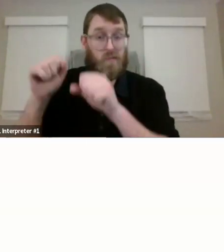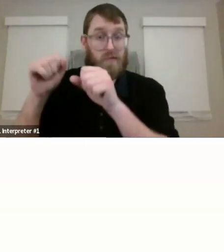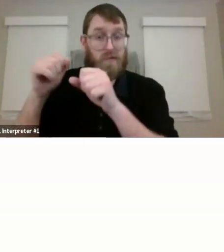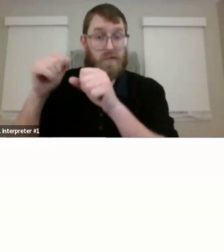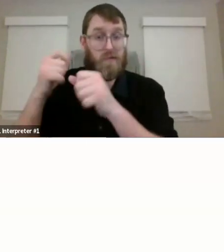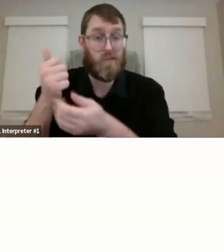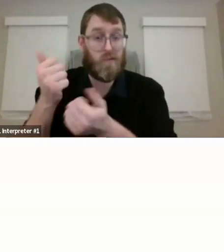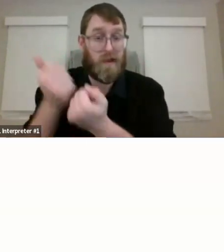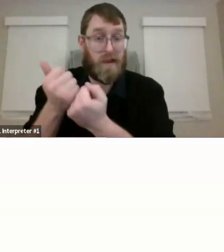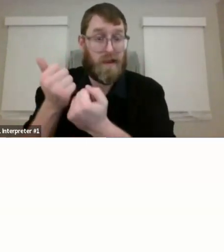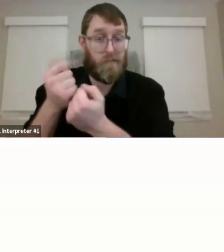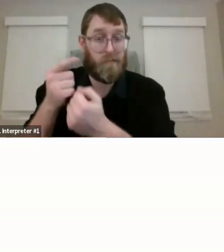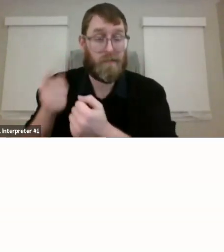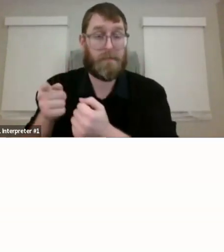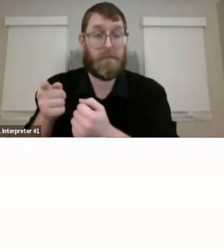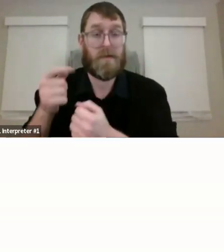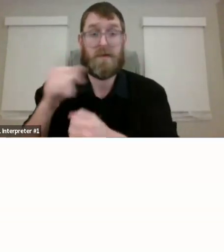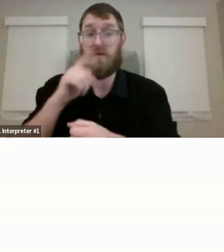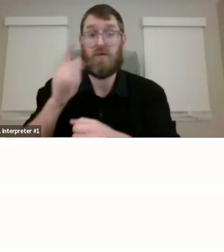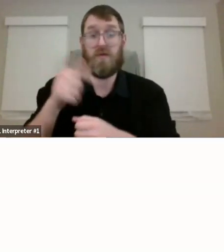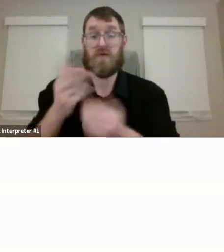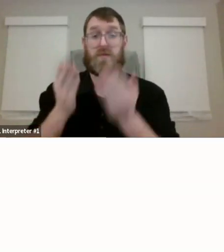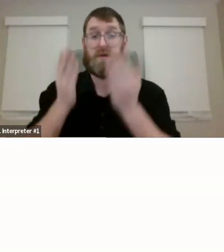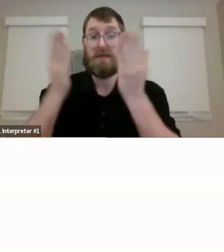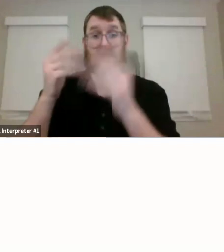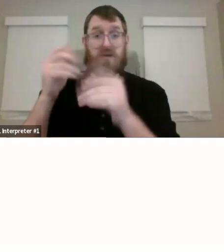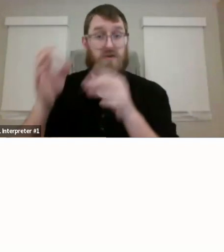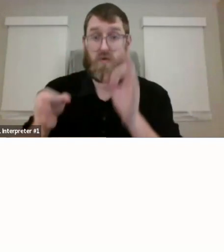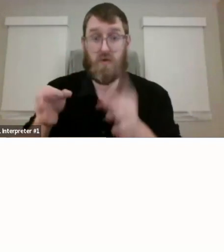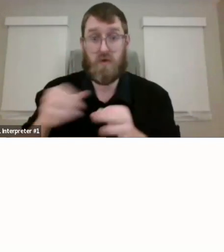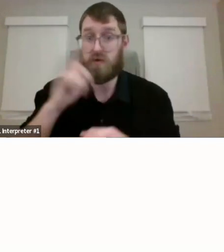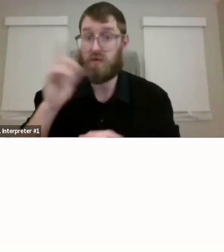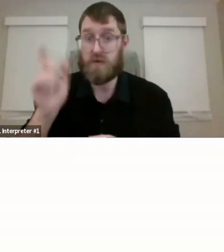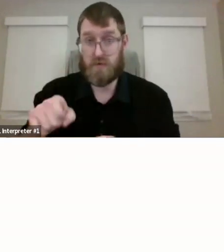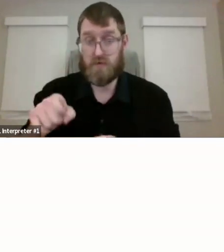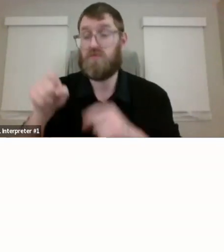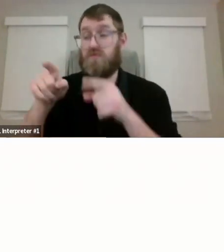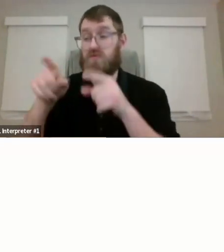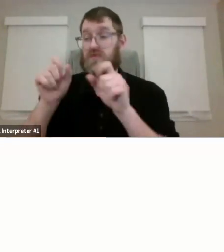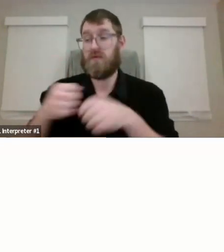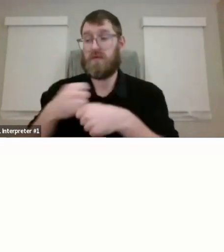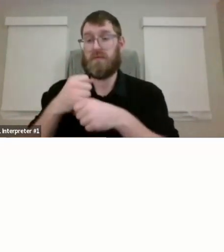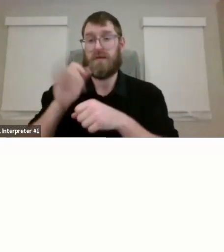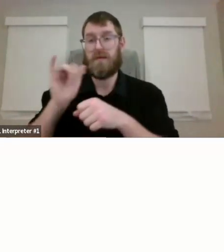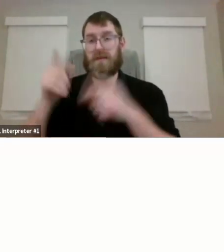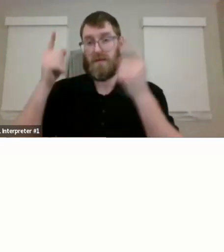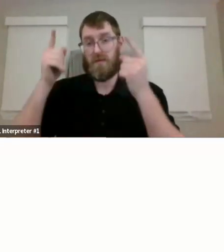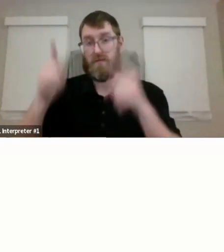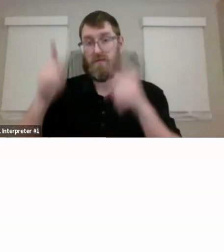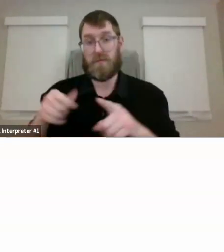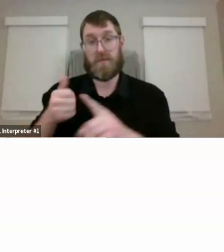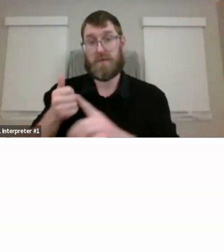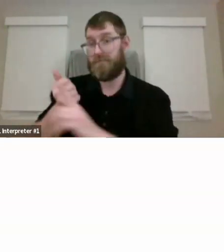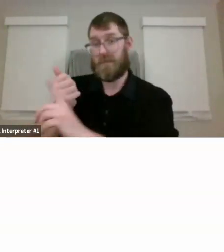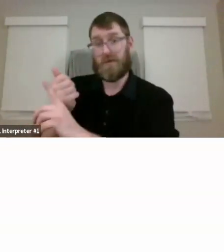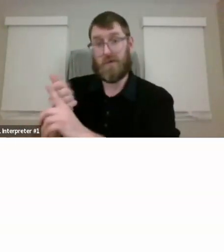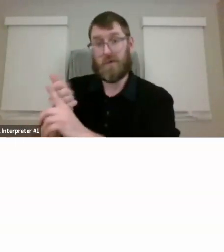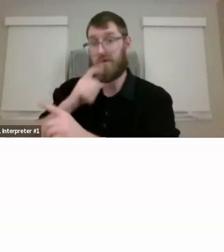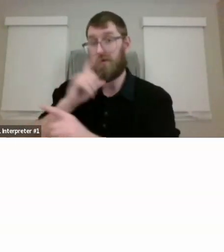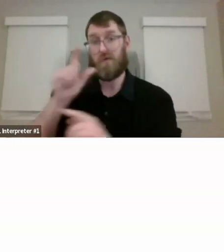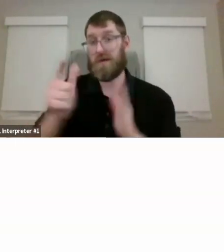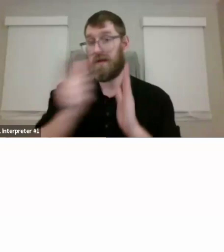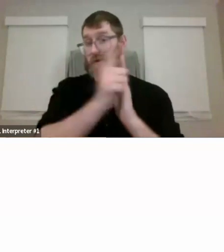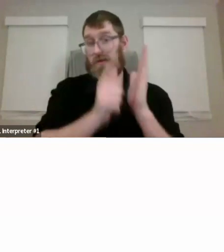that one, you do not need to petition the court. You can create that agreement on your own. You don't really need a lawyer to be able